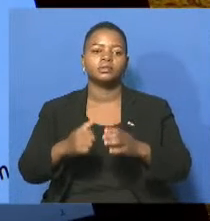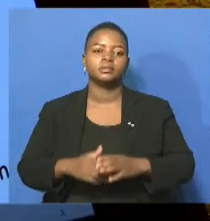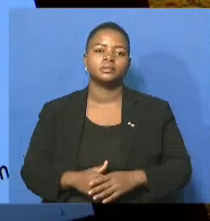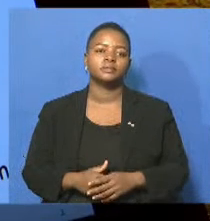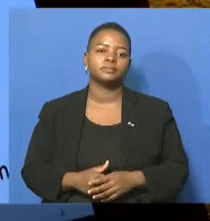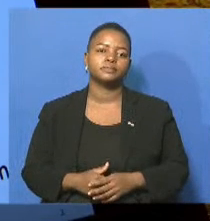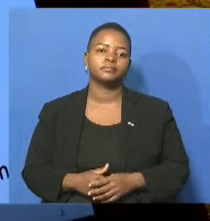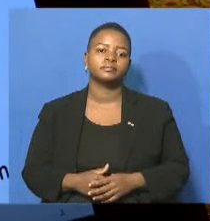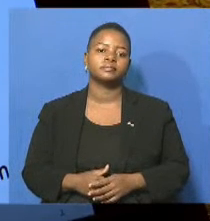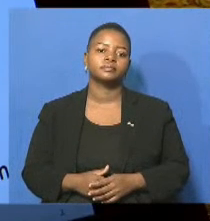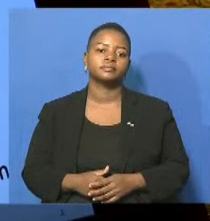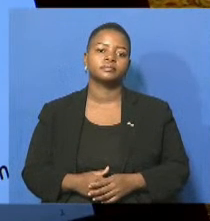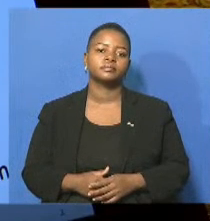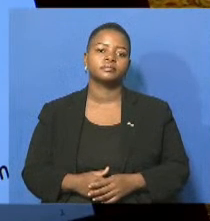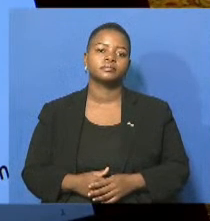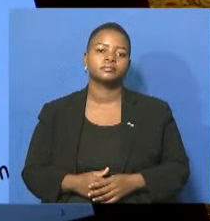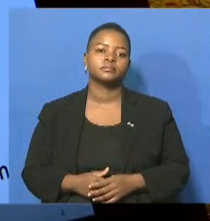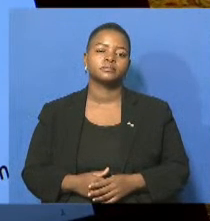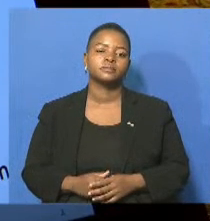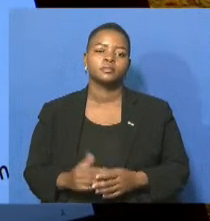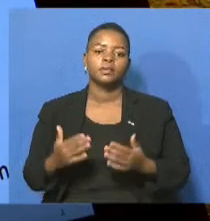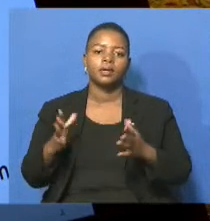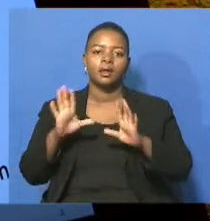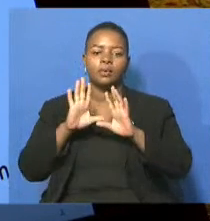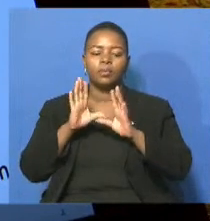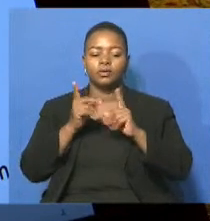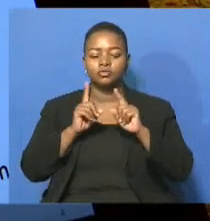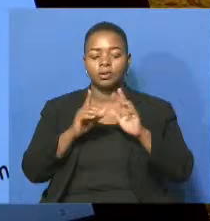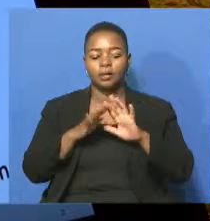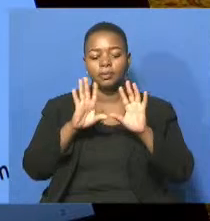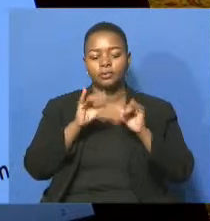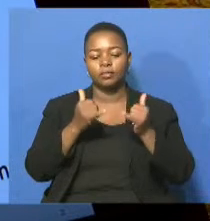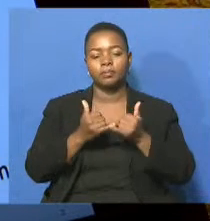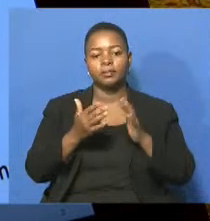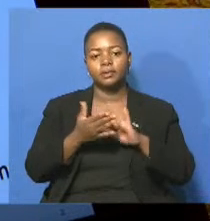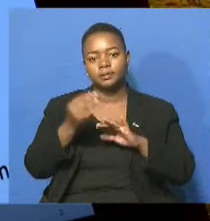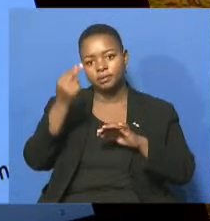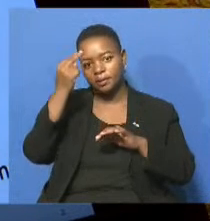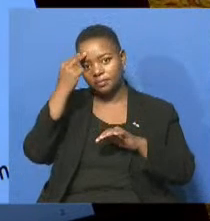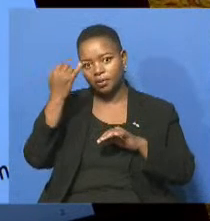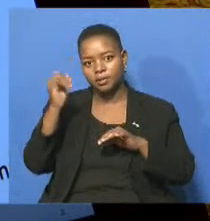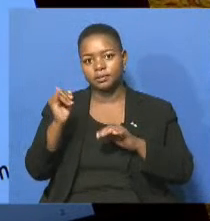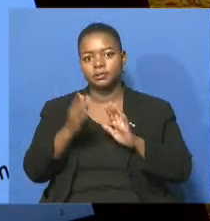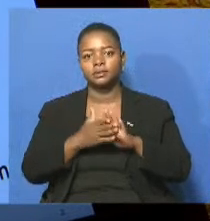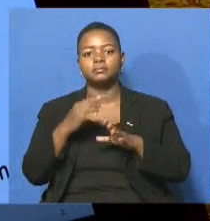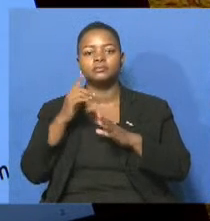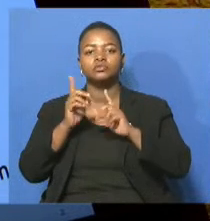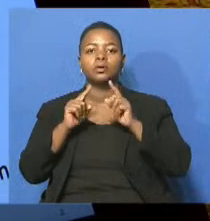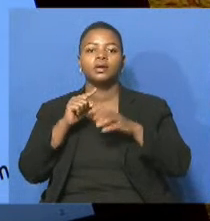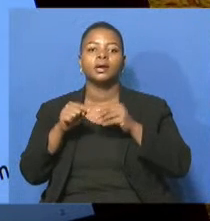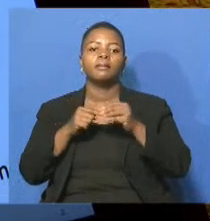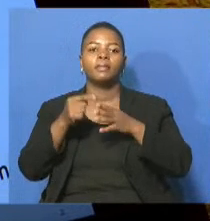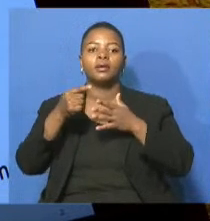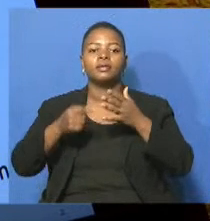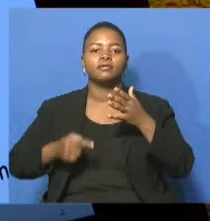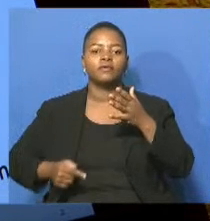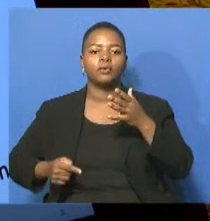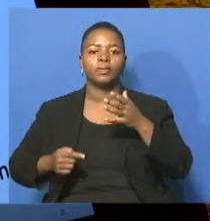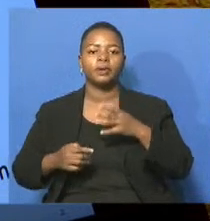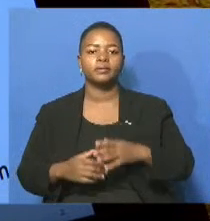best practices in community policing hinges mainly on the following aspects.